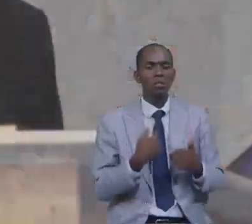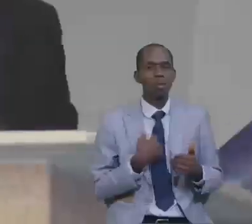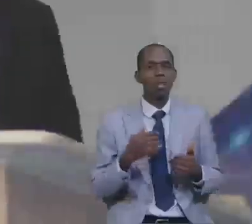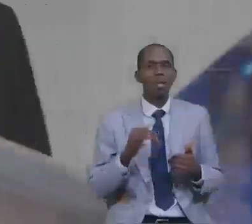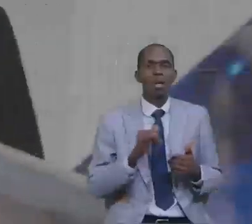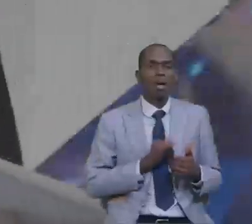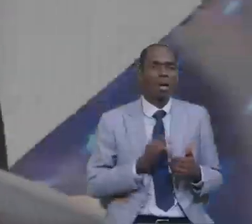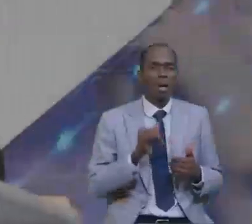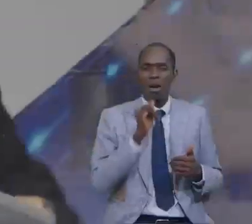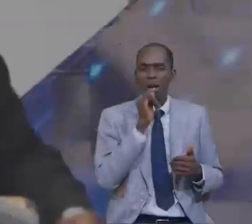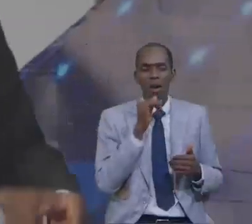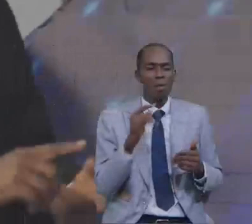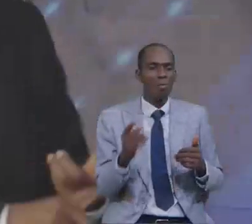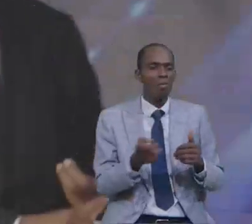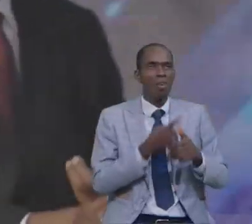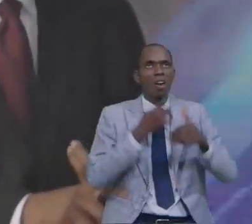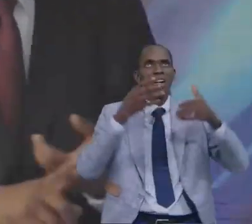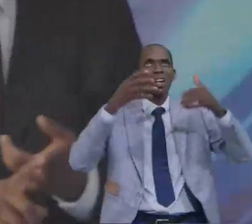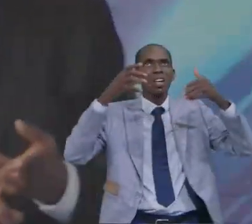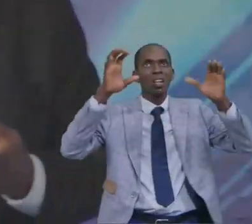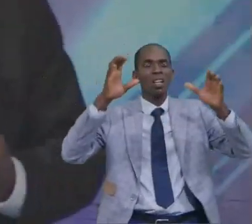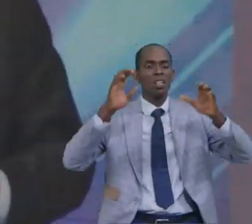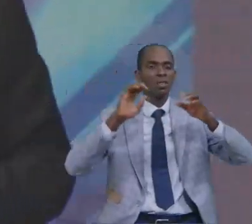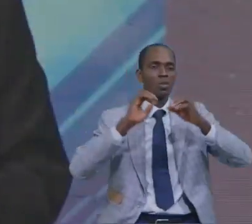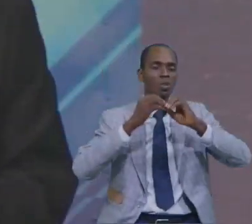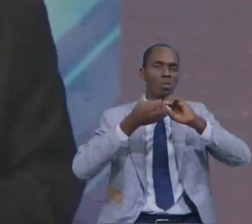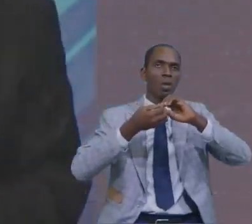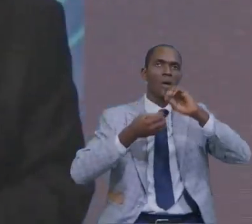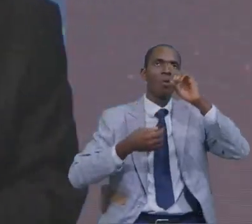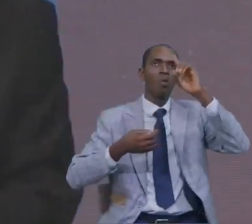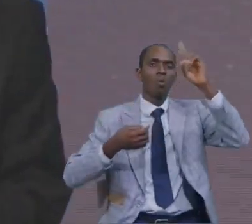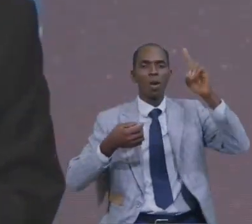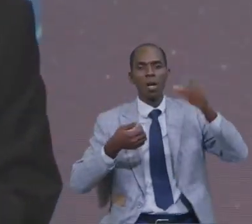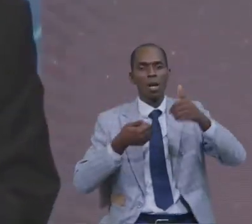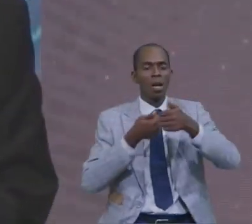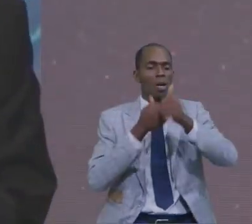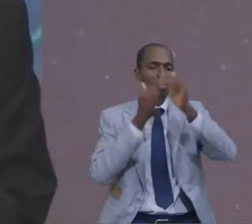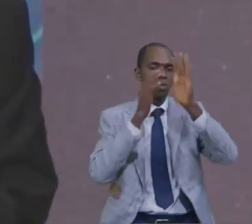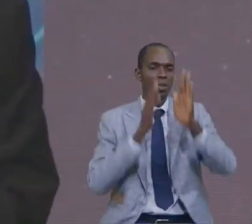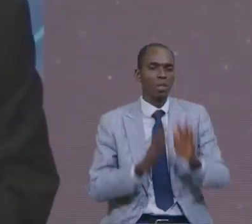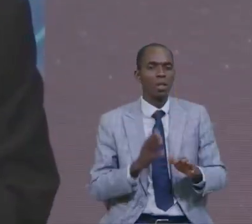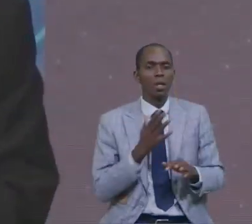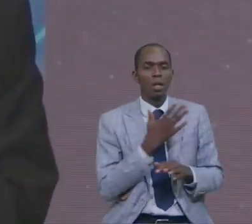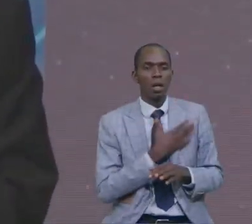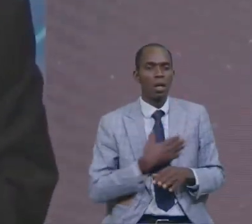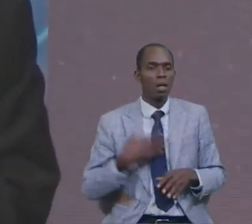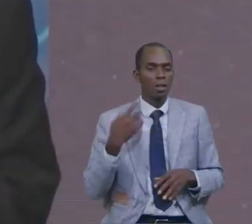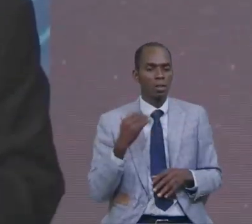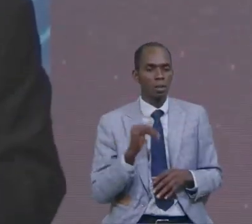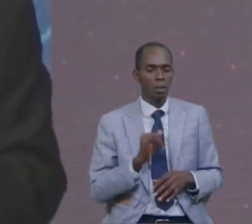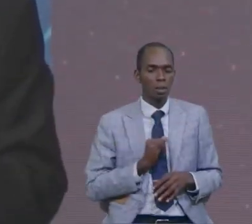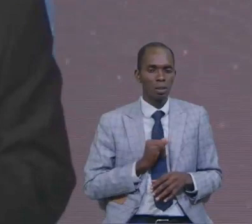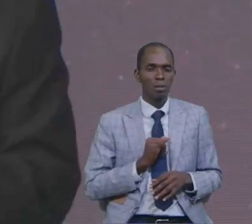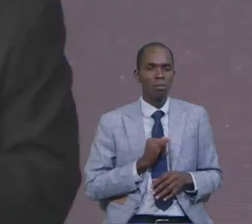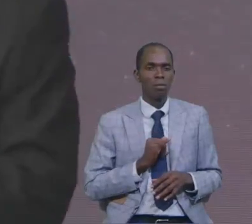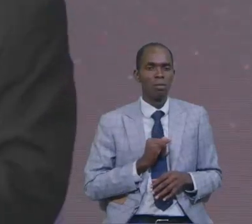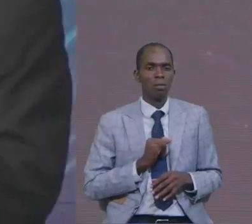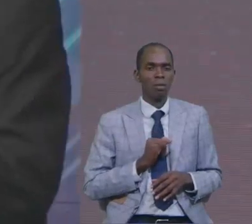to myself. Others cannot touch that. Pastor, do